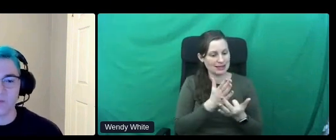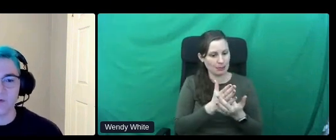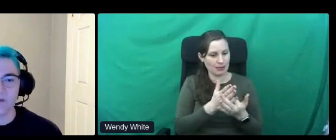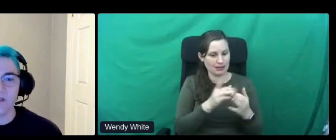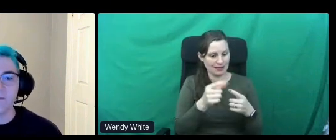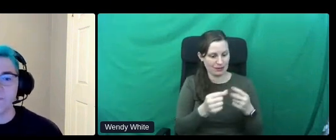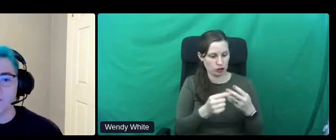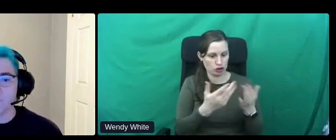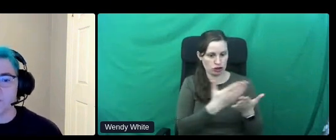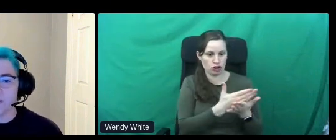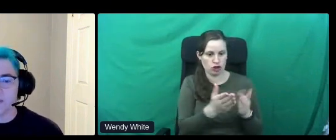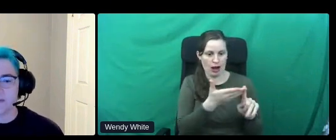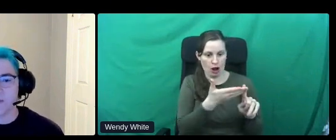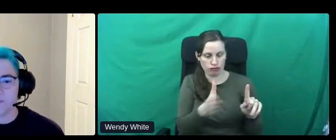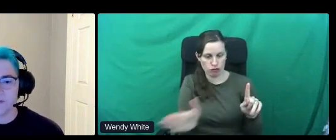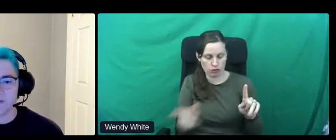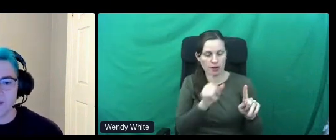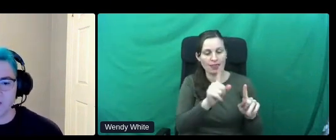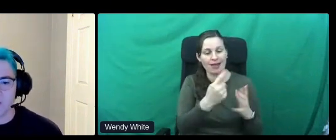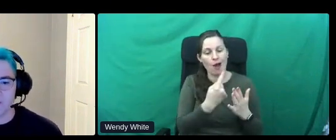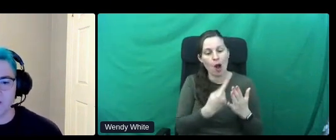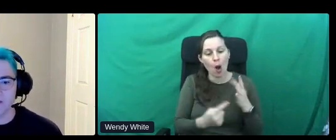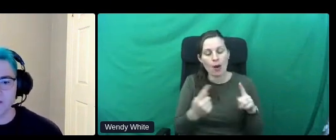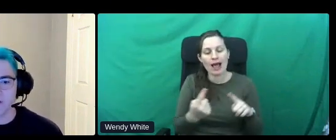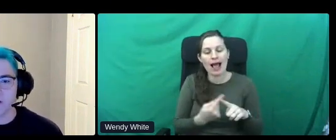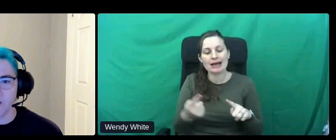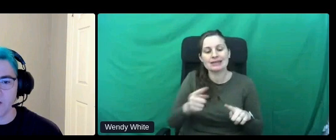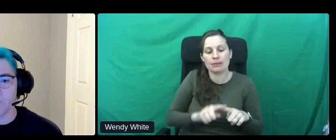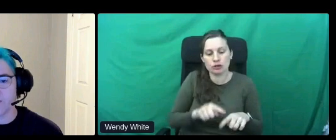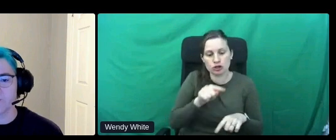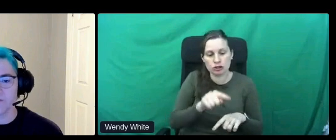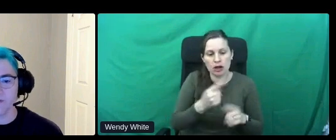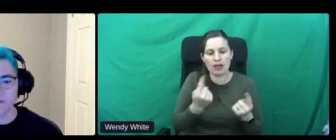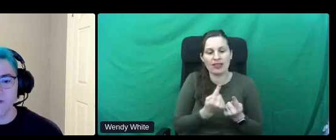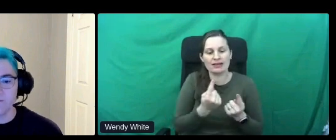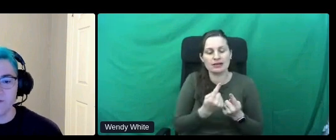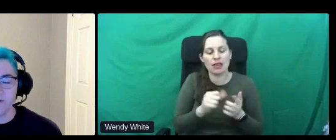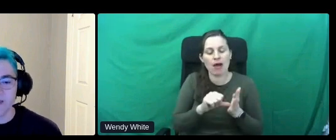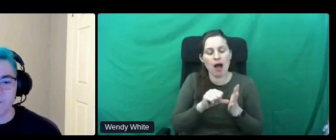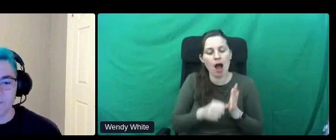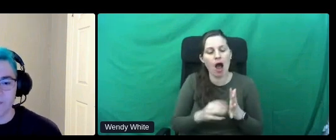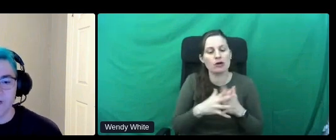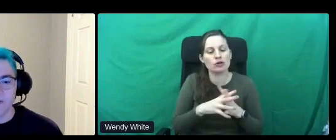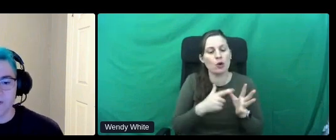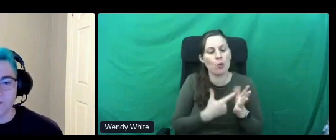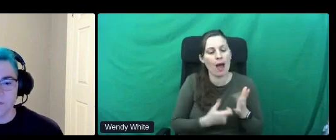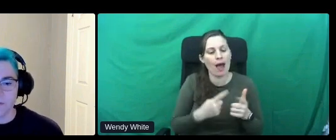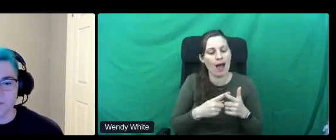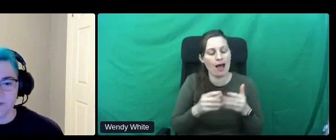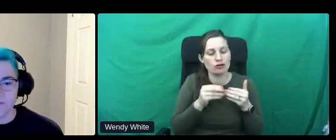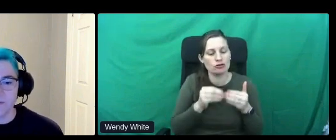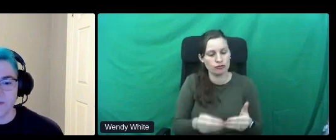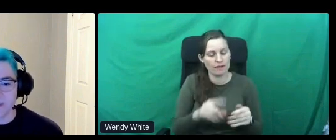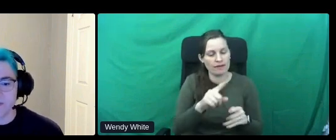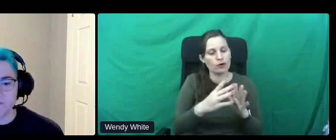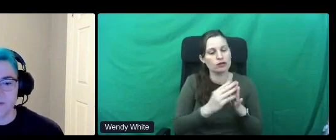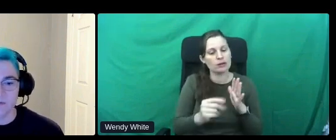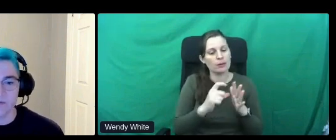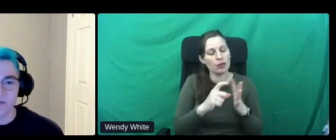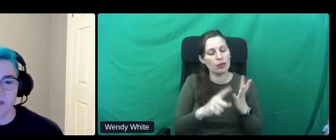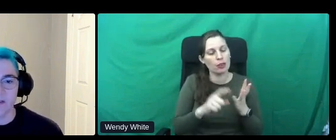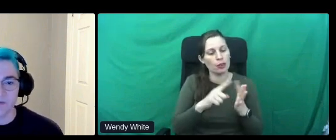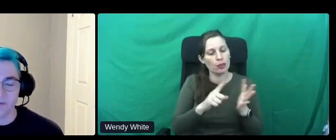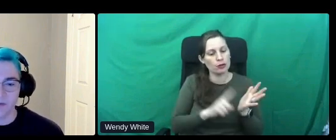across the board. The only exception to that are things that are hardware driven. For example, the DualSense